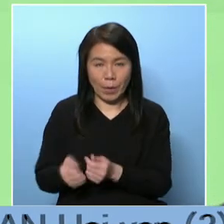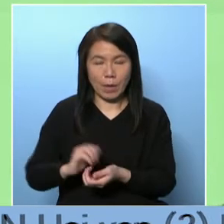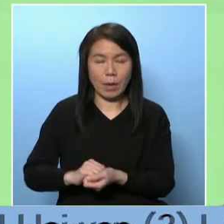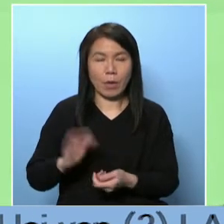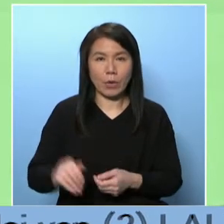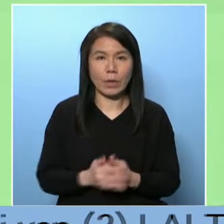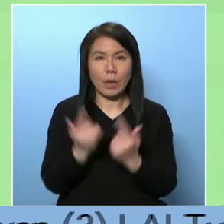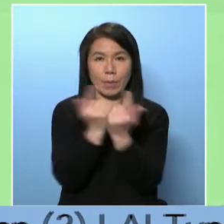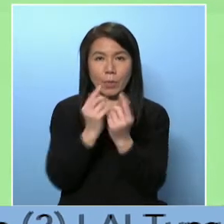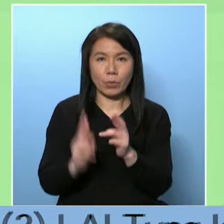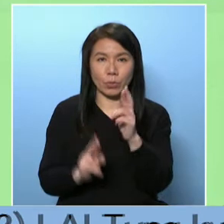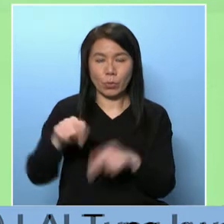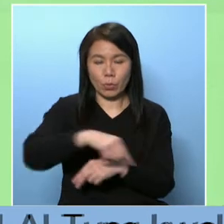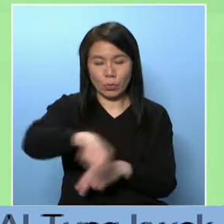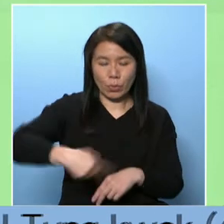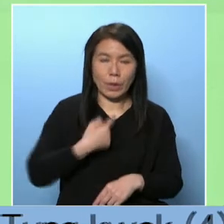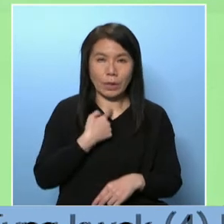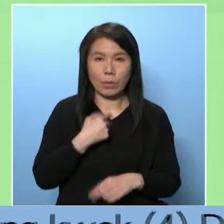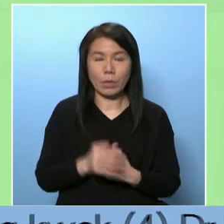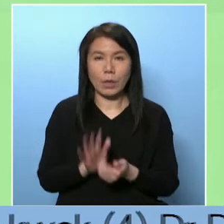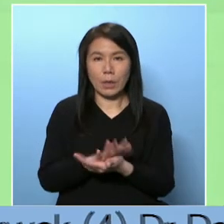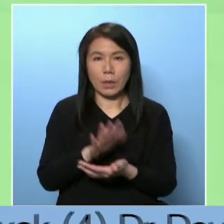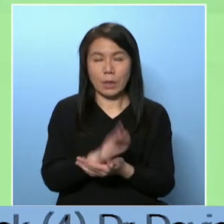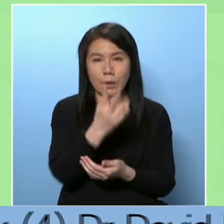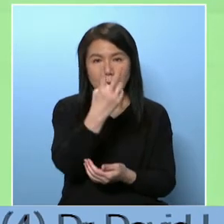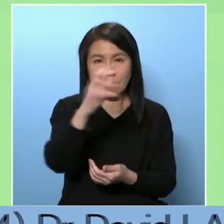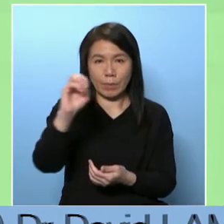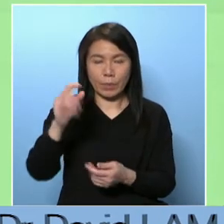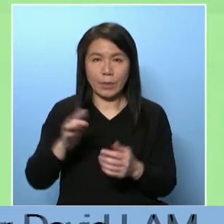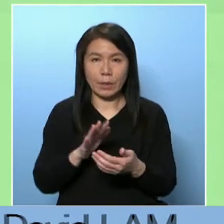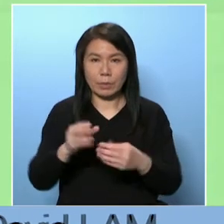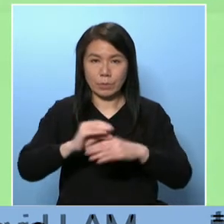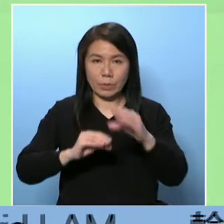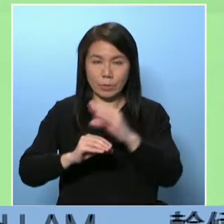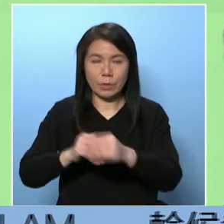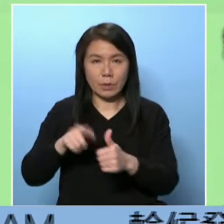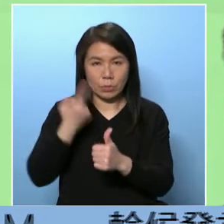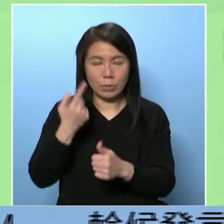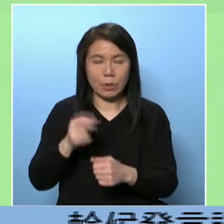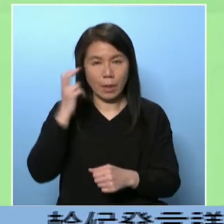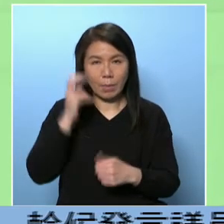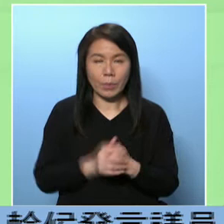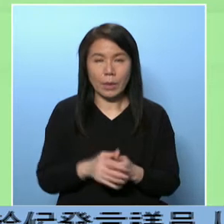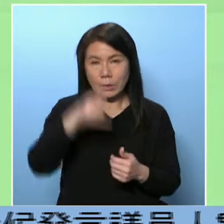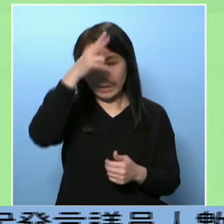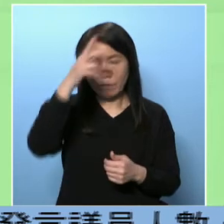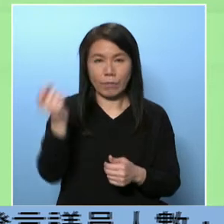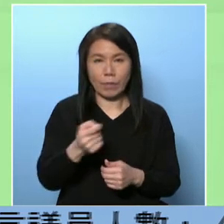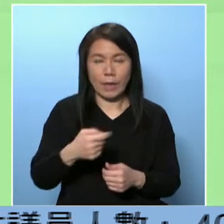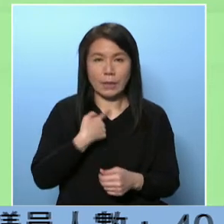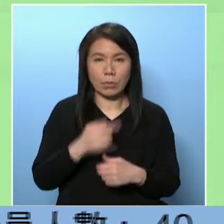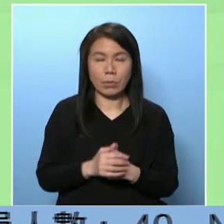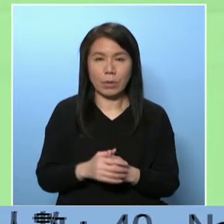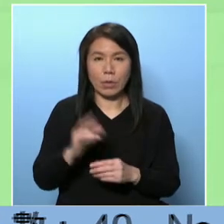be a part of seizing the opportunities under the 14th five-year plan, and the proposal has